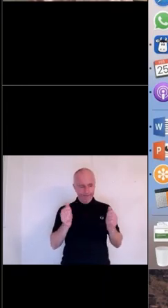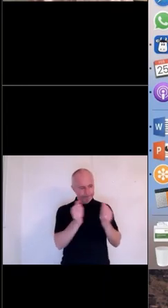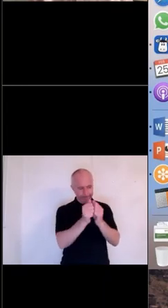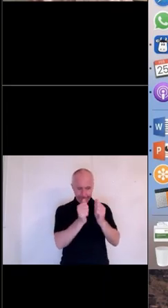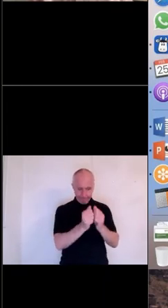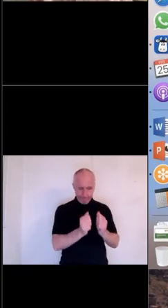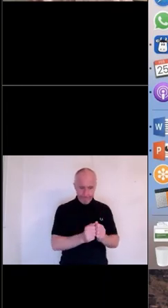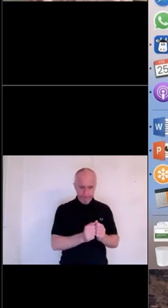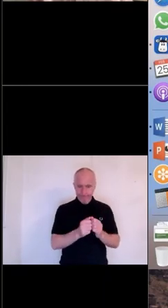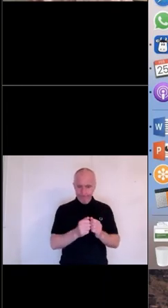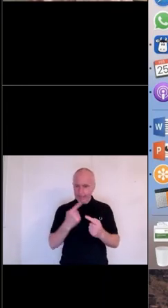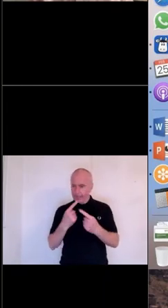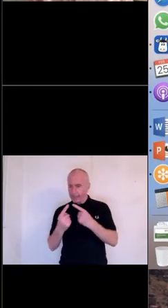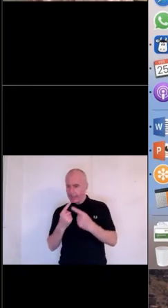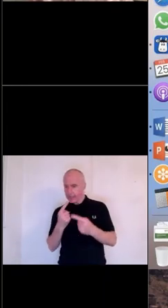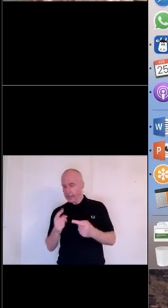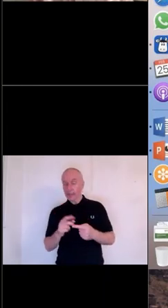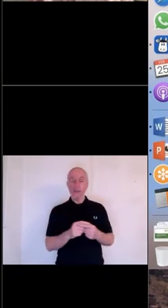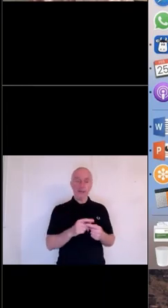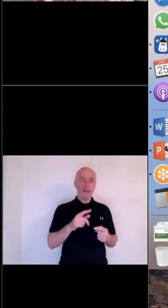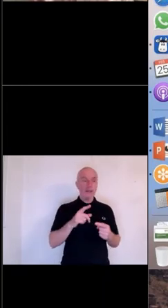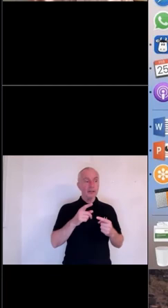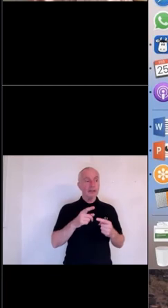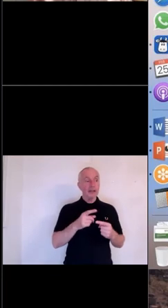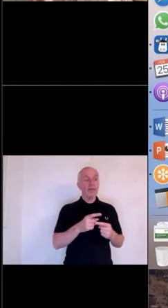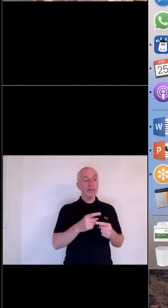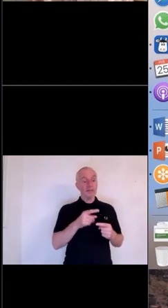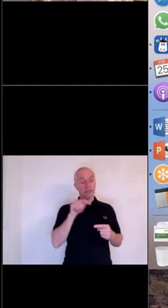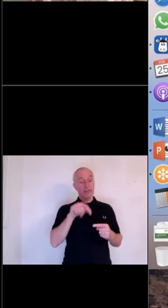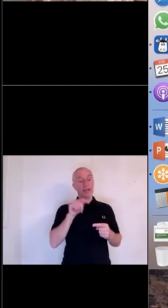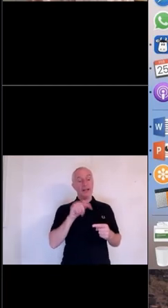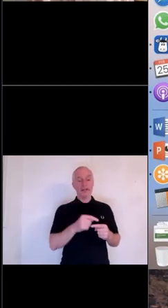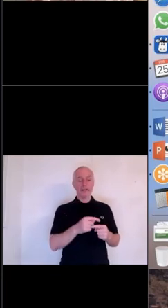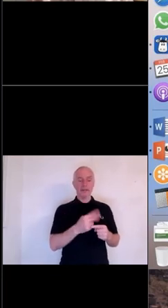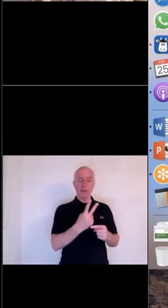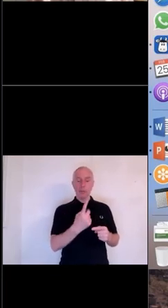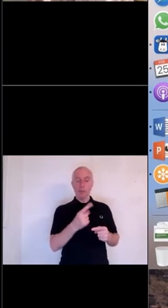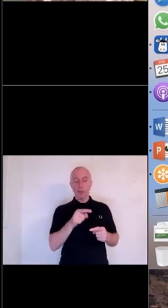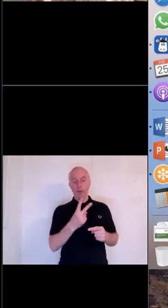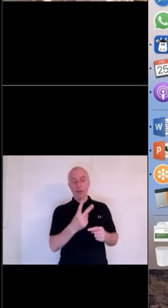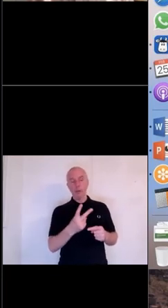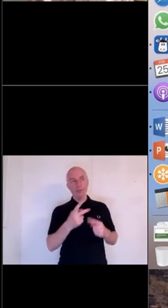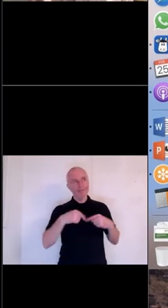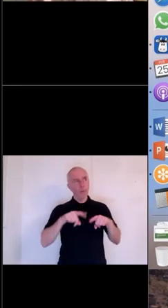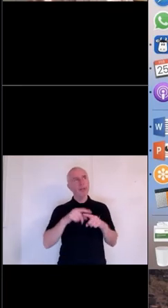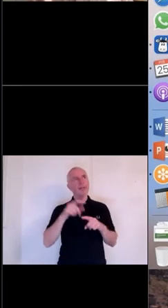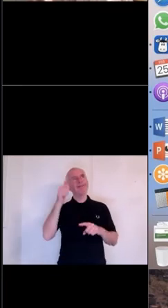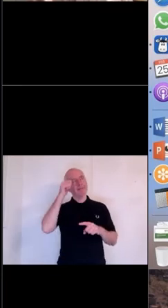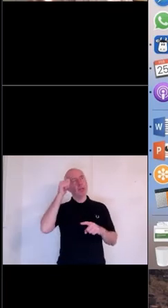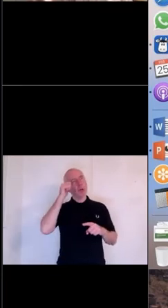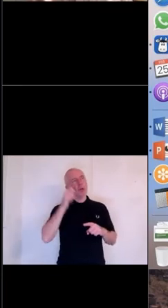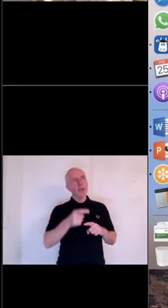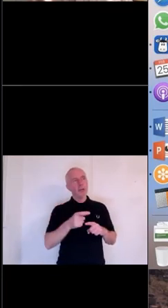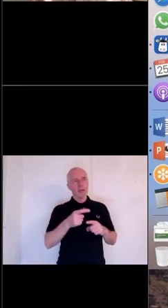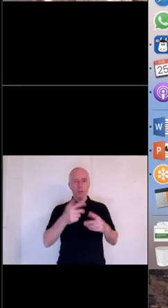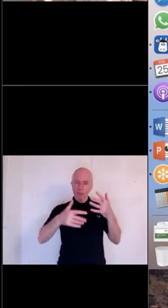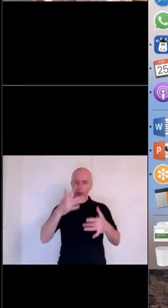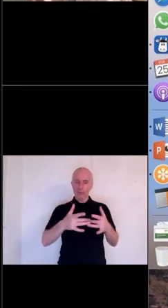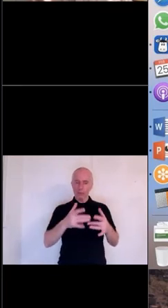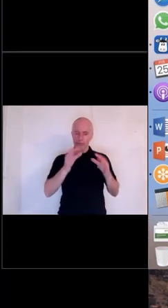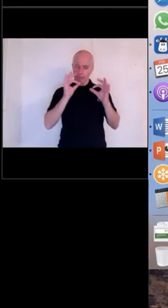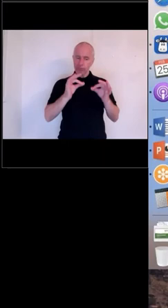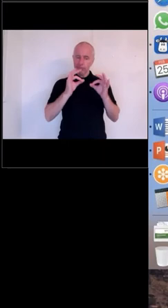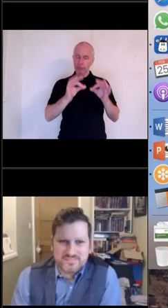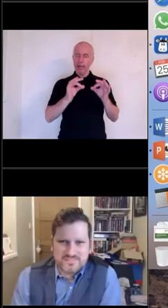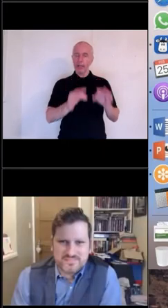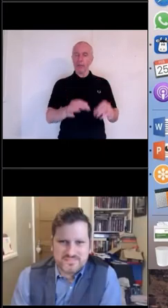existing processes, we can be really sure that the results are fairly accurate. And that's why I quite like GEF 2.2.